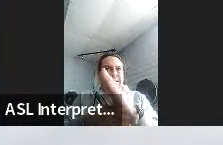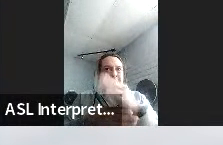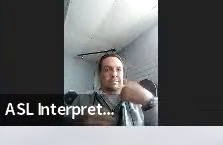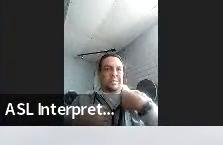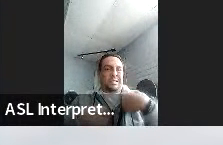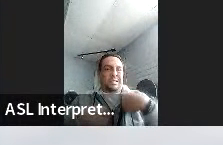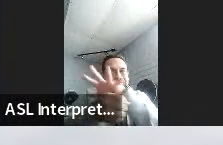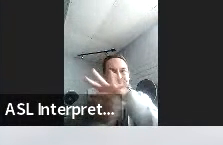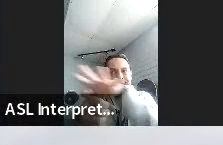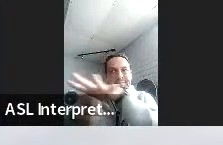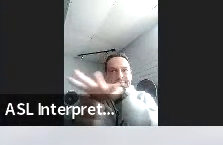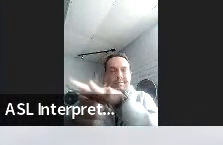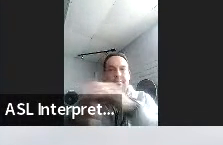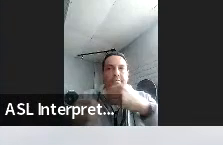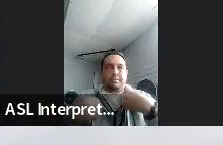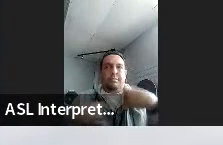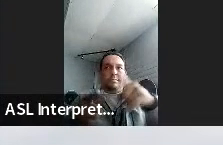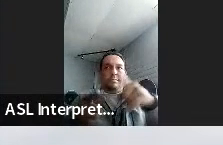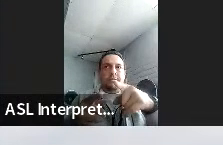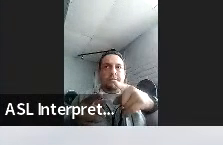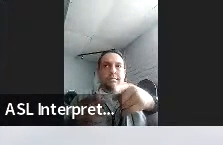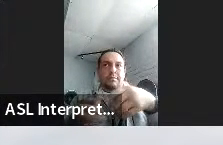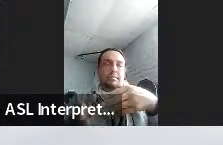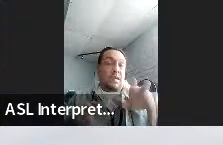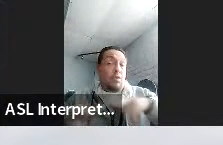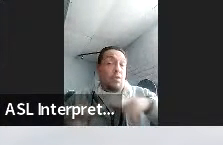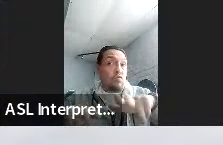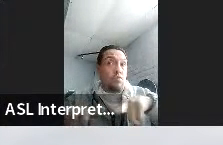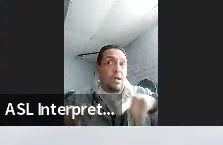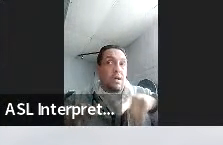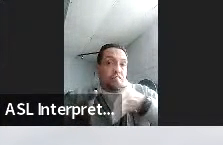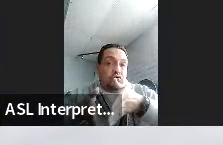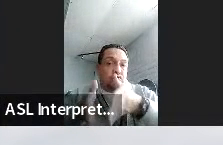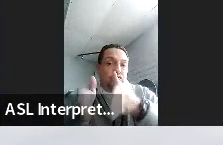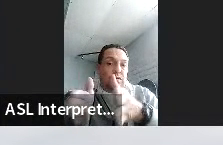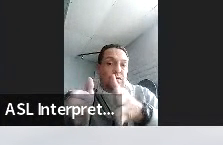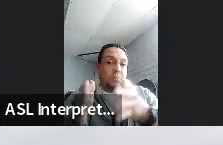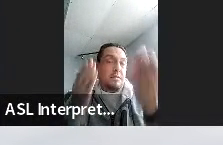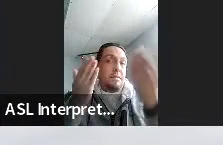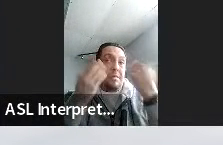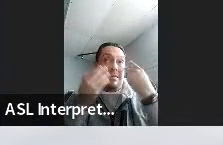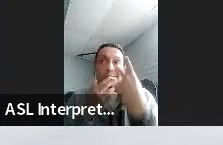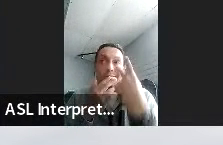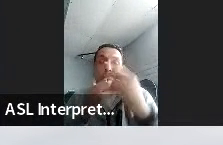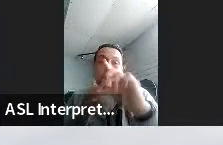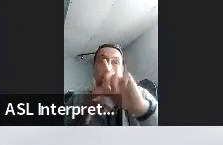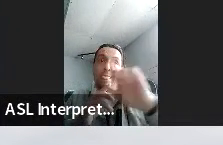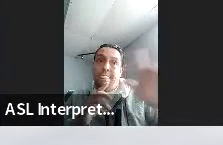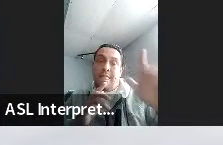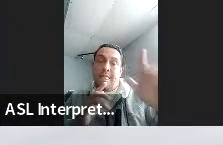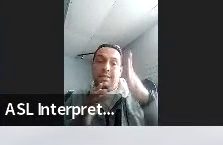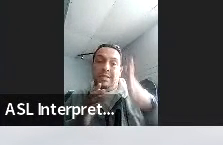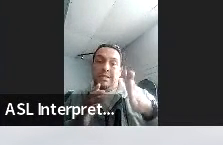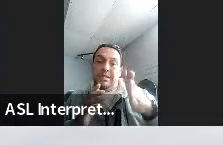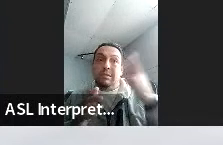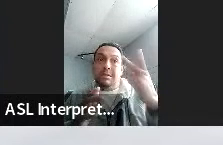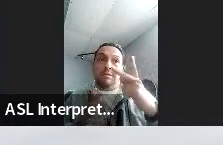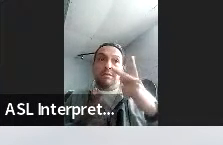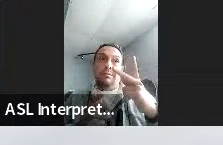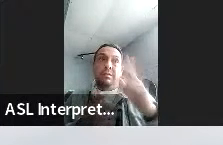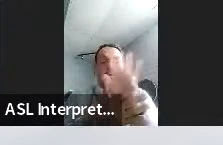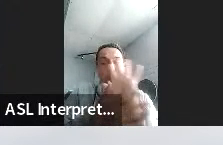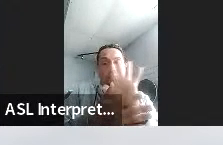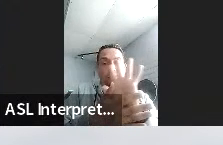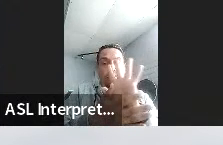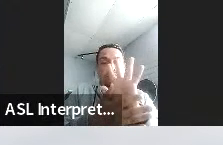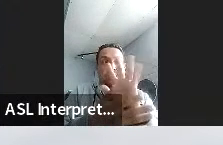as a result, walking along a street, you may find that on the left side of the street, for example, it allows movie theaters, but on the right side of the street,